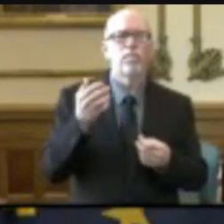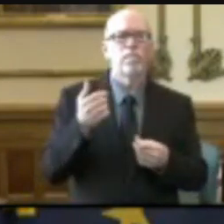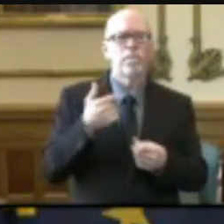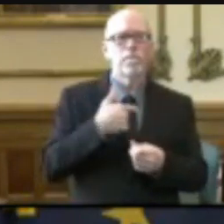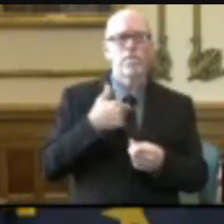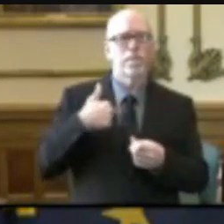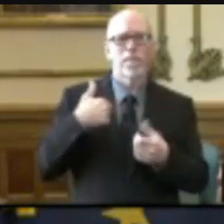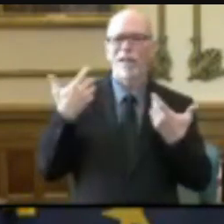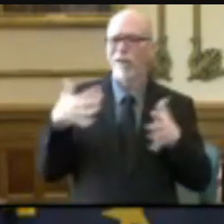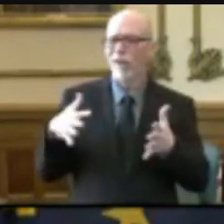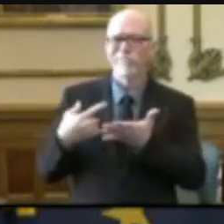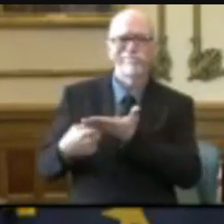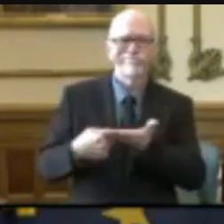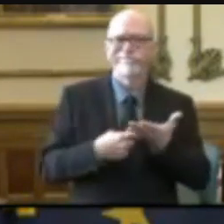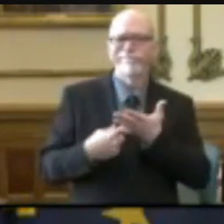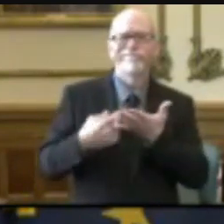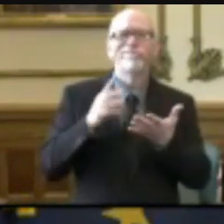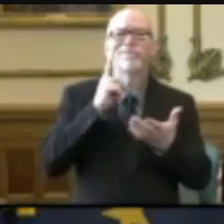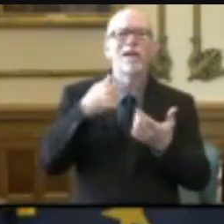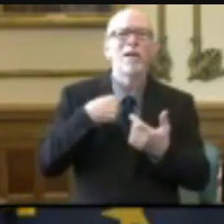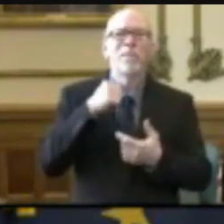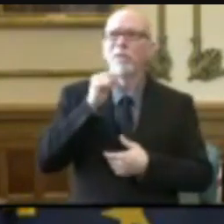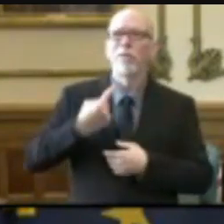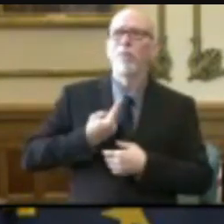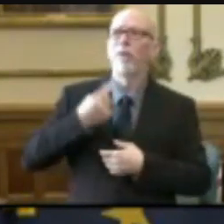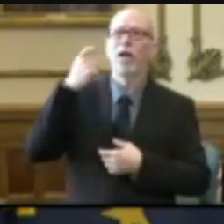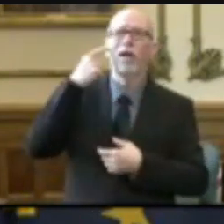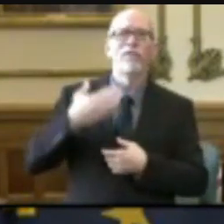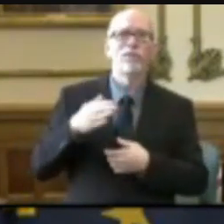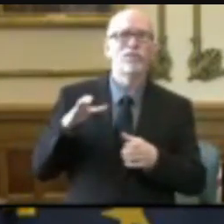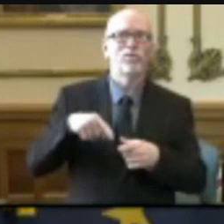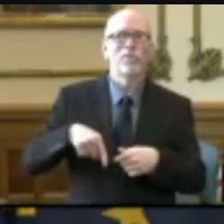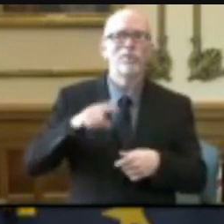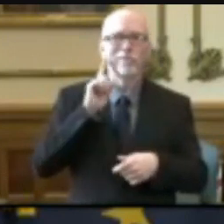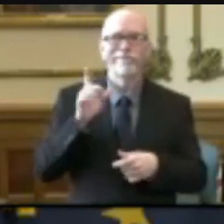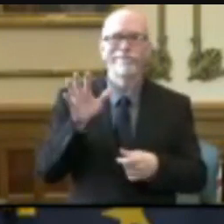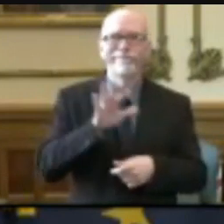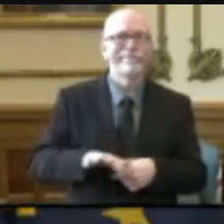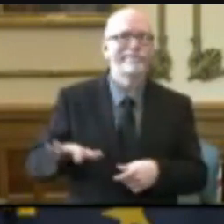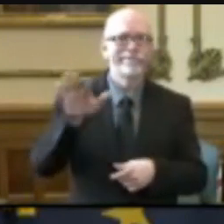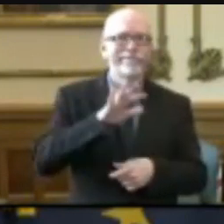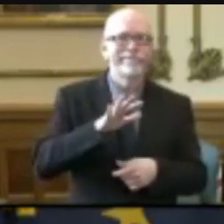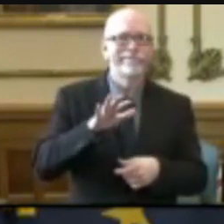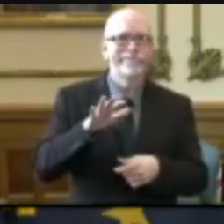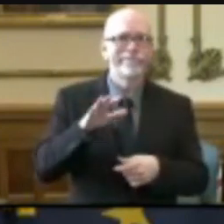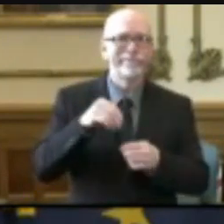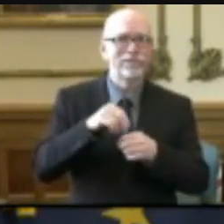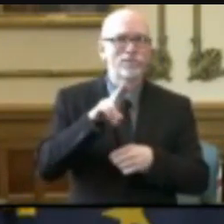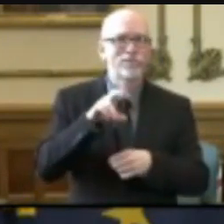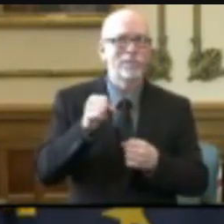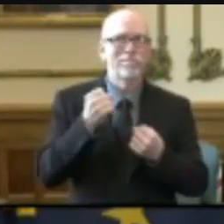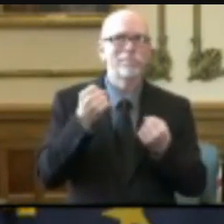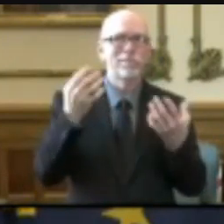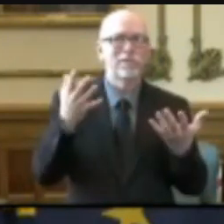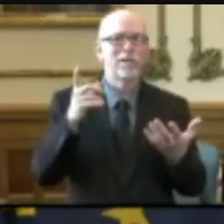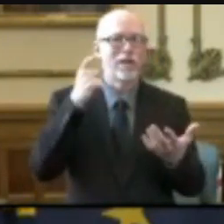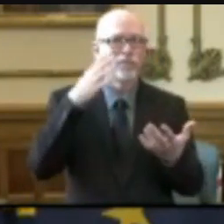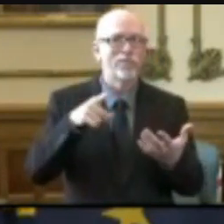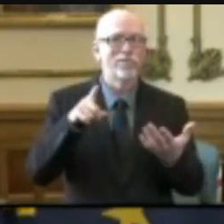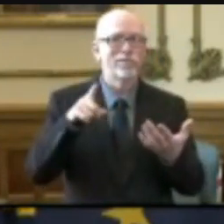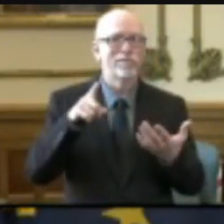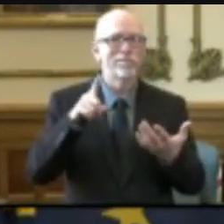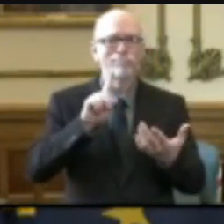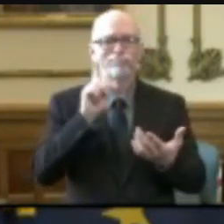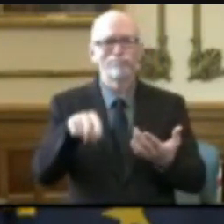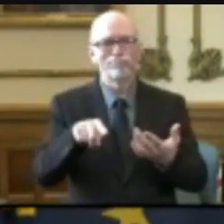we've vetted this. Obviously, I'm not the only governor that's done this around the country, taken these